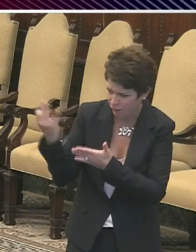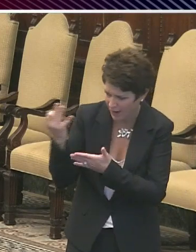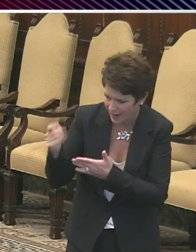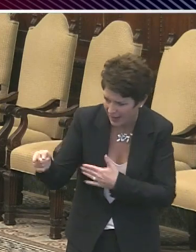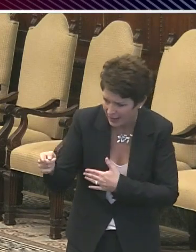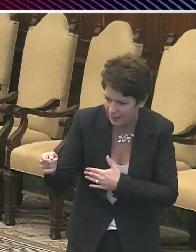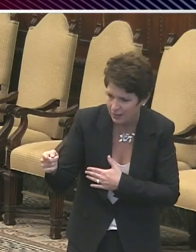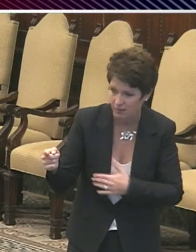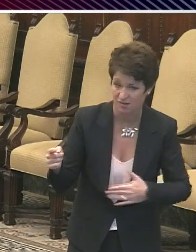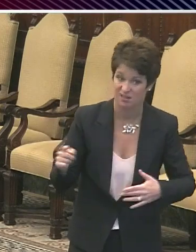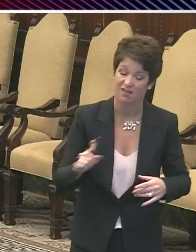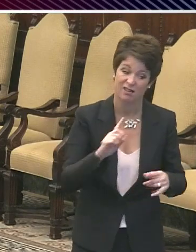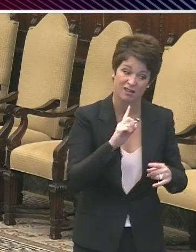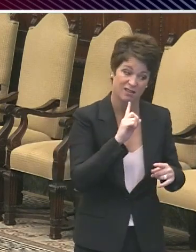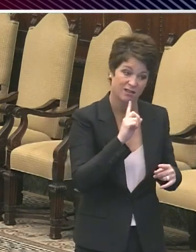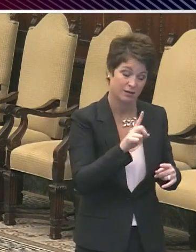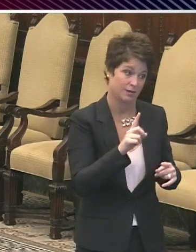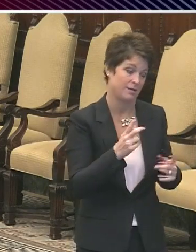From